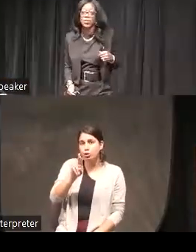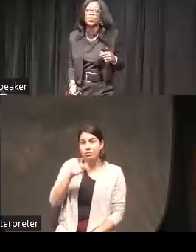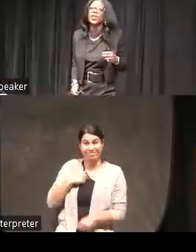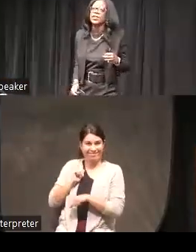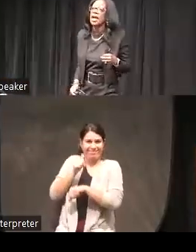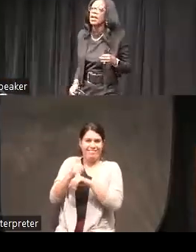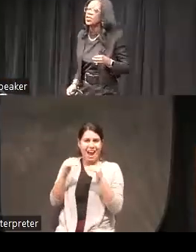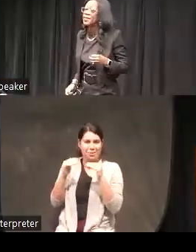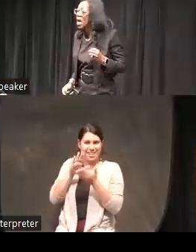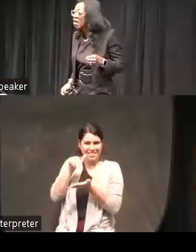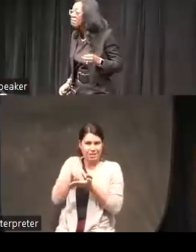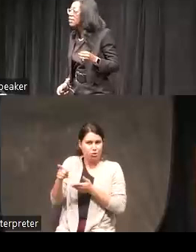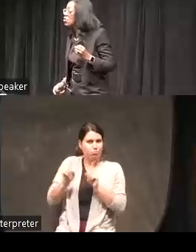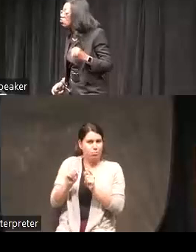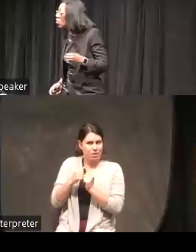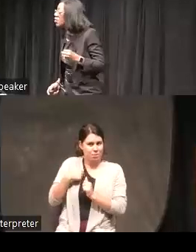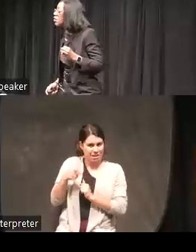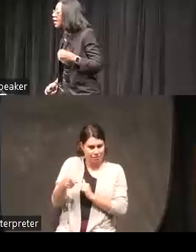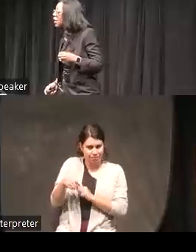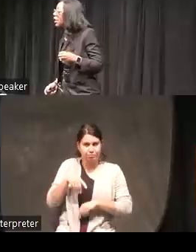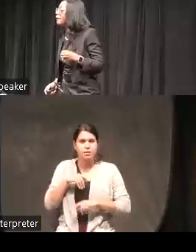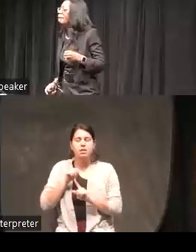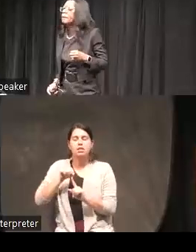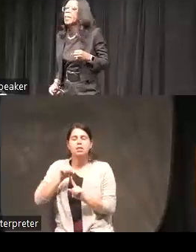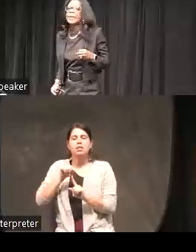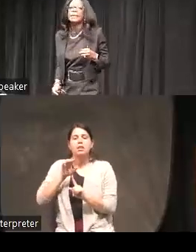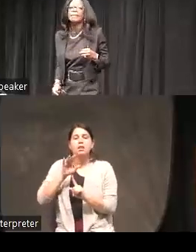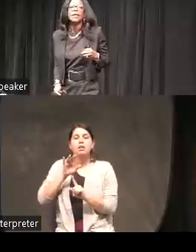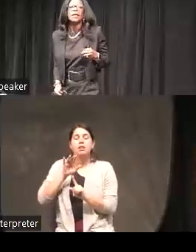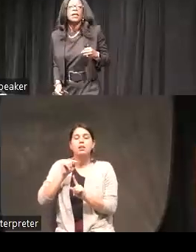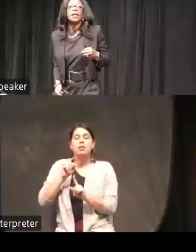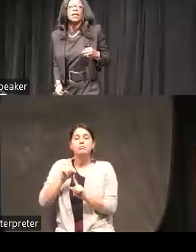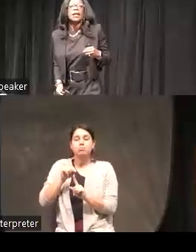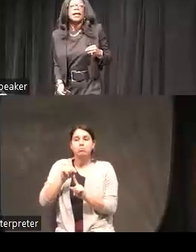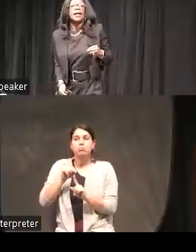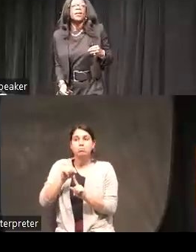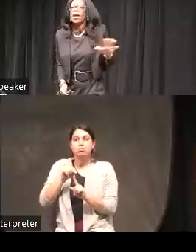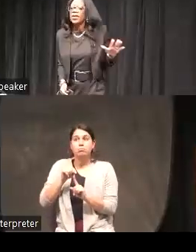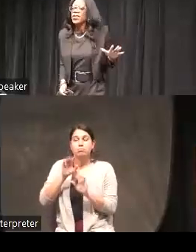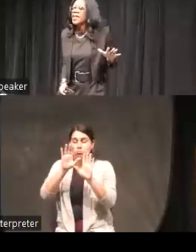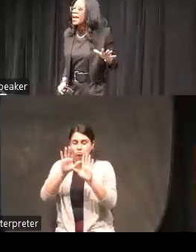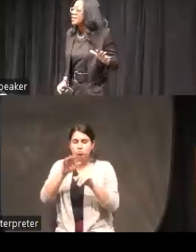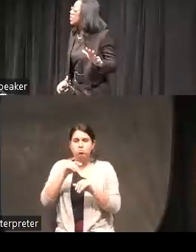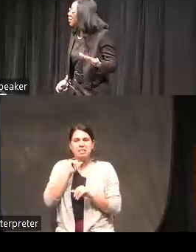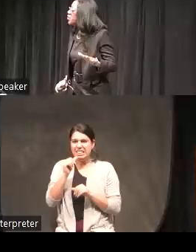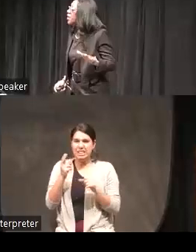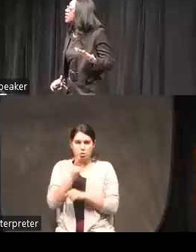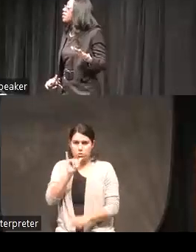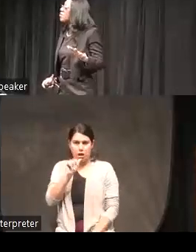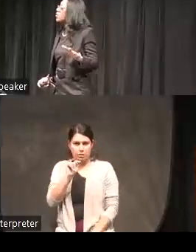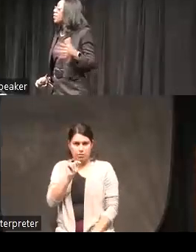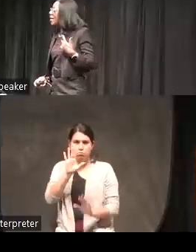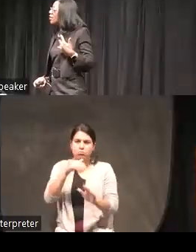Center, was one of the scholars on that, Hoffman, Trauwalter, et al. Right? Without using the IIT, which I understand